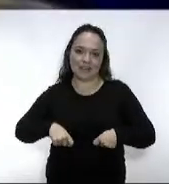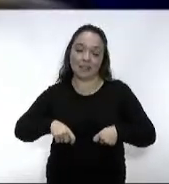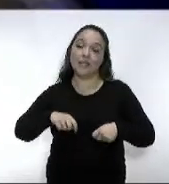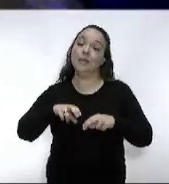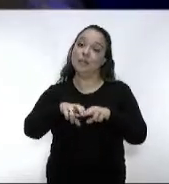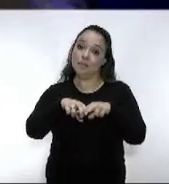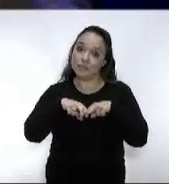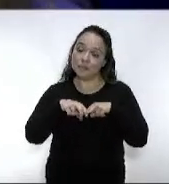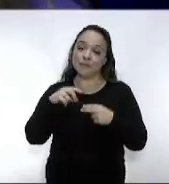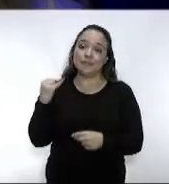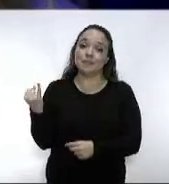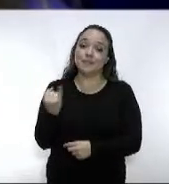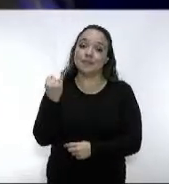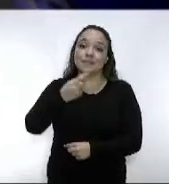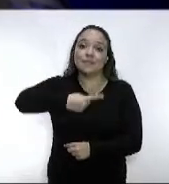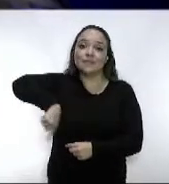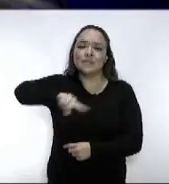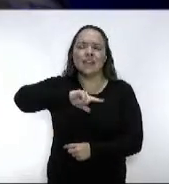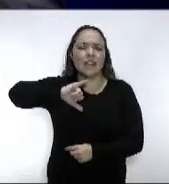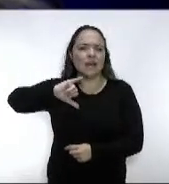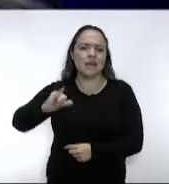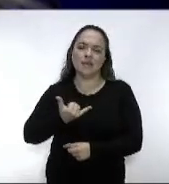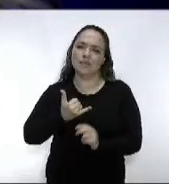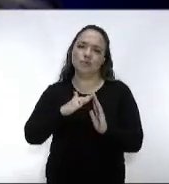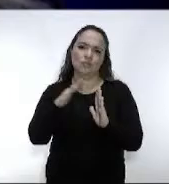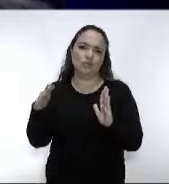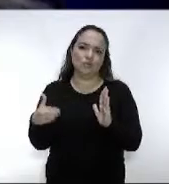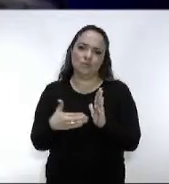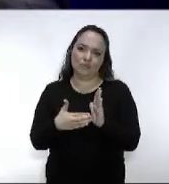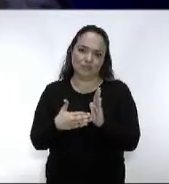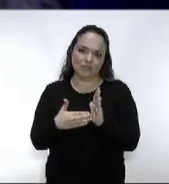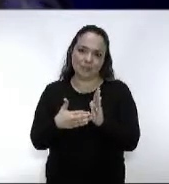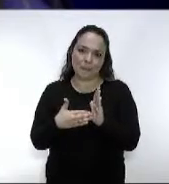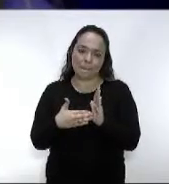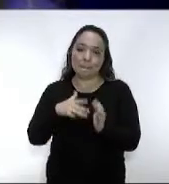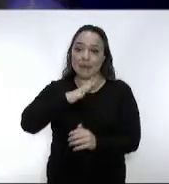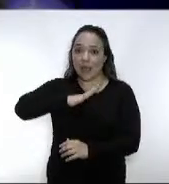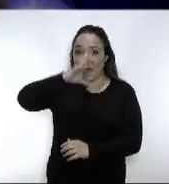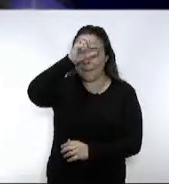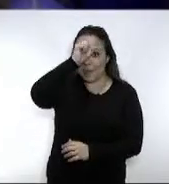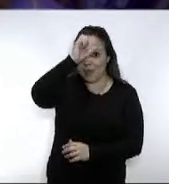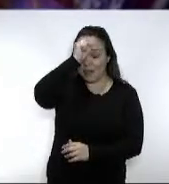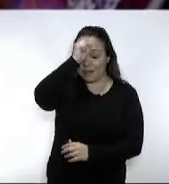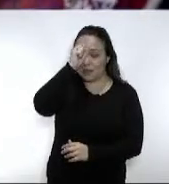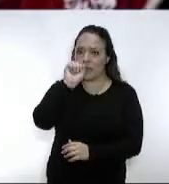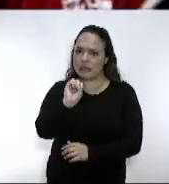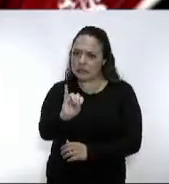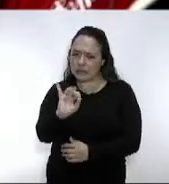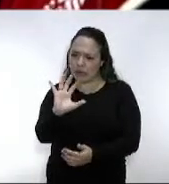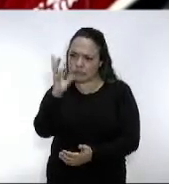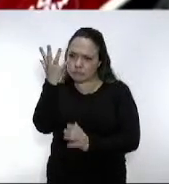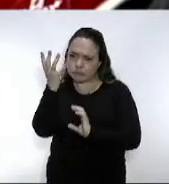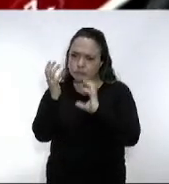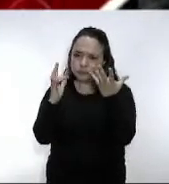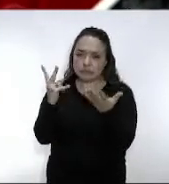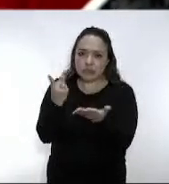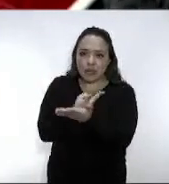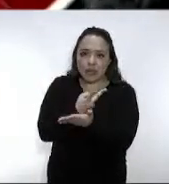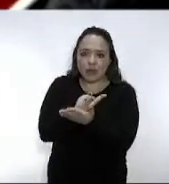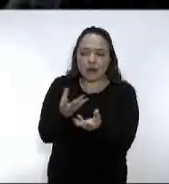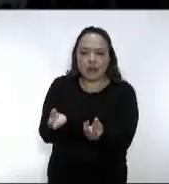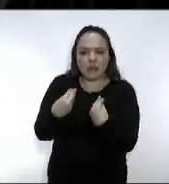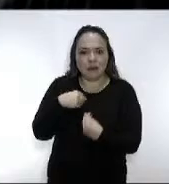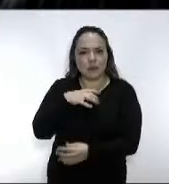at most of this journey. First of all, learn with your mistakes, because they